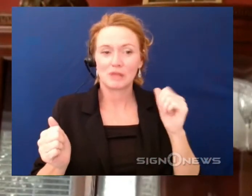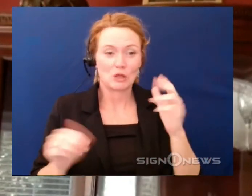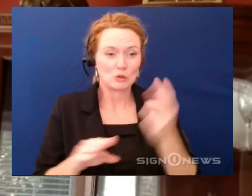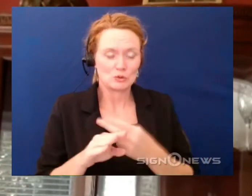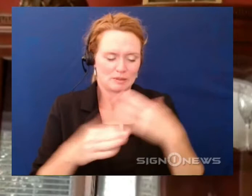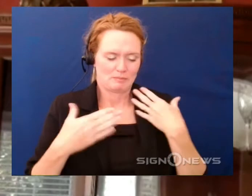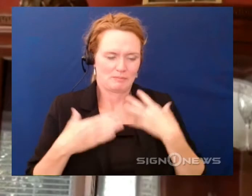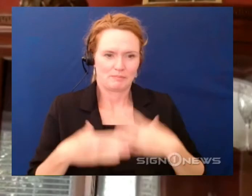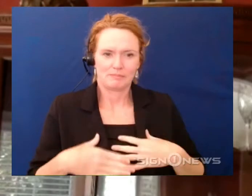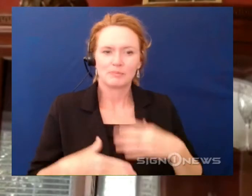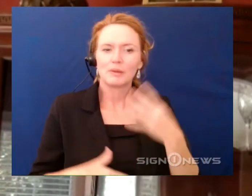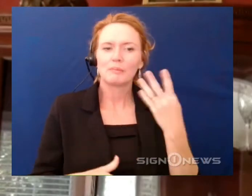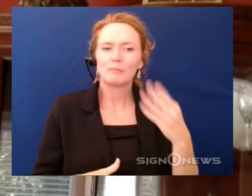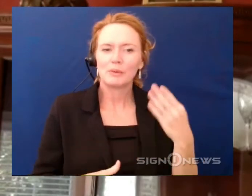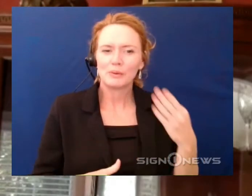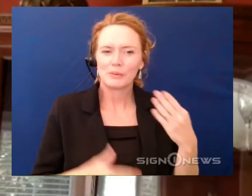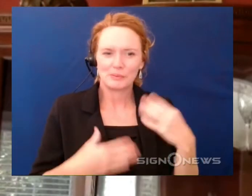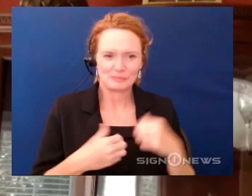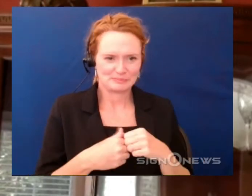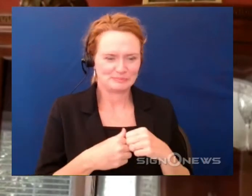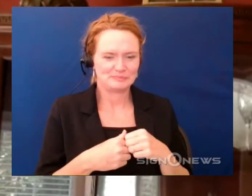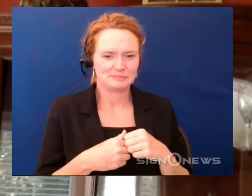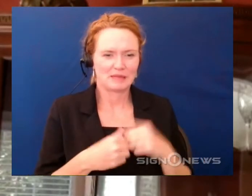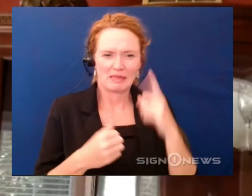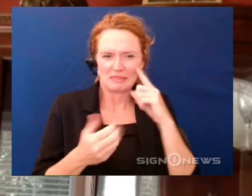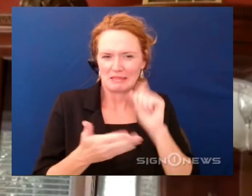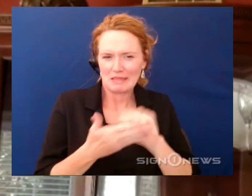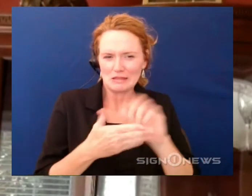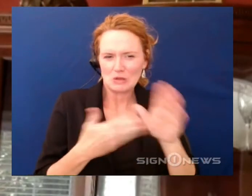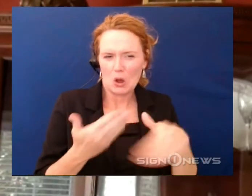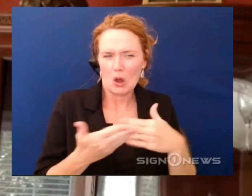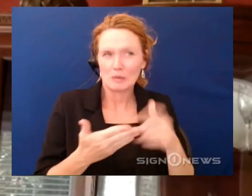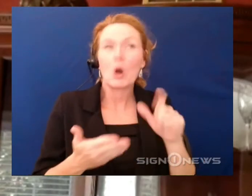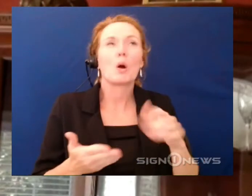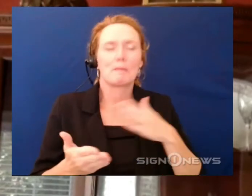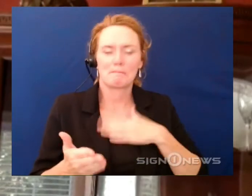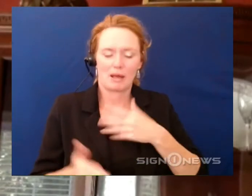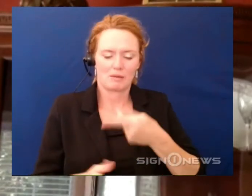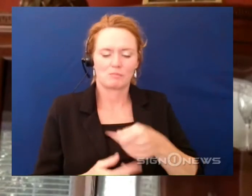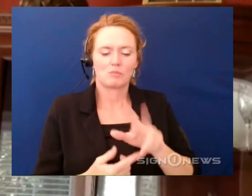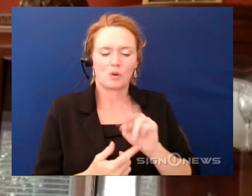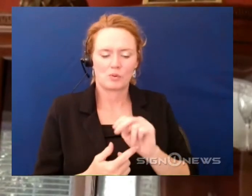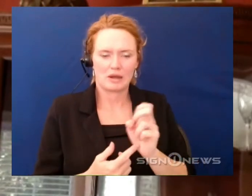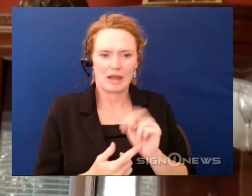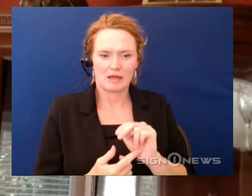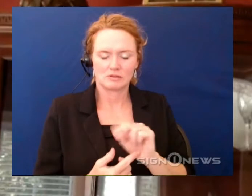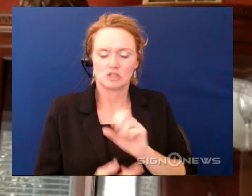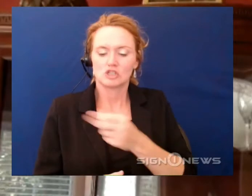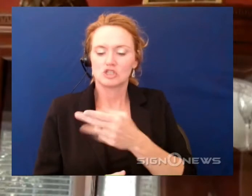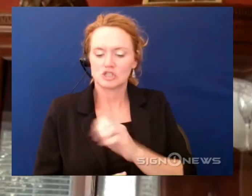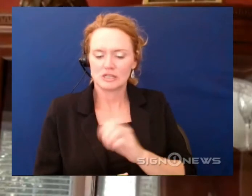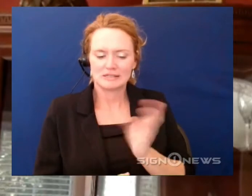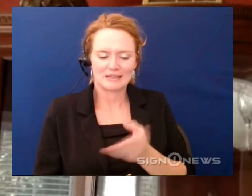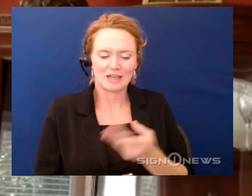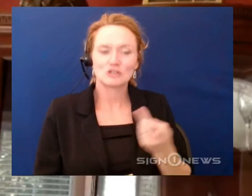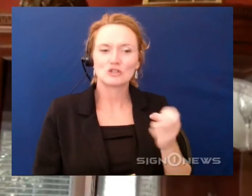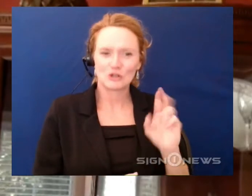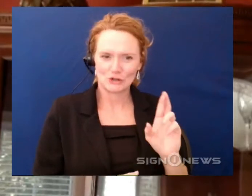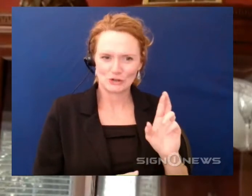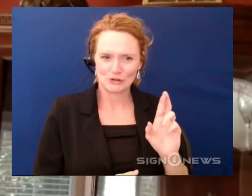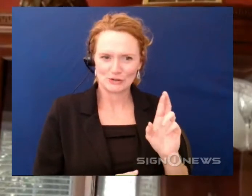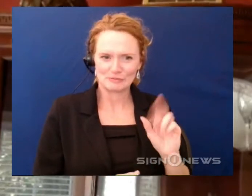shirt. And I think that's all I'm supposed to say. Oh, my pronouns are she and her.